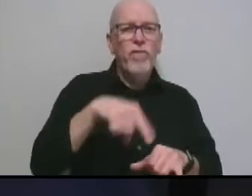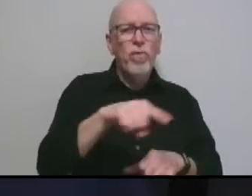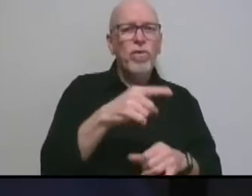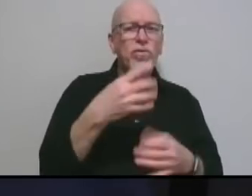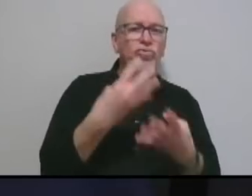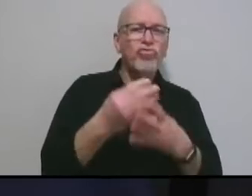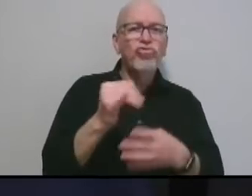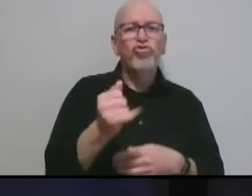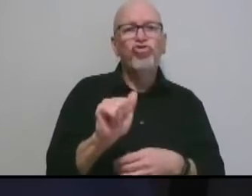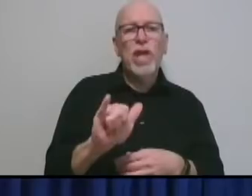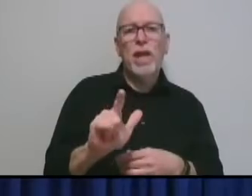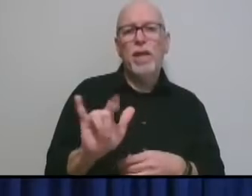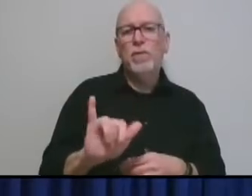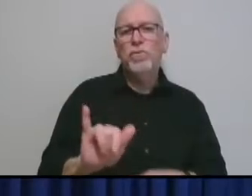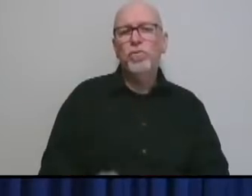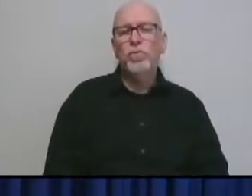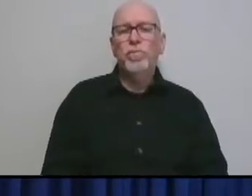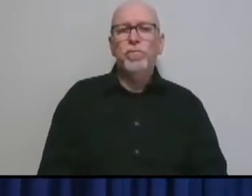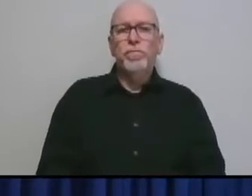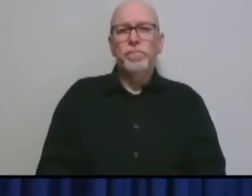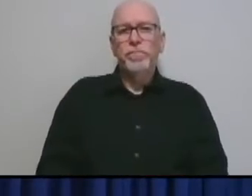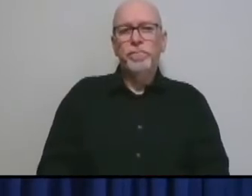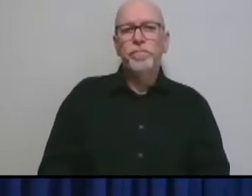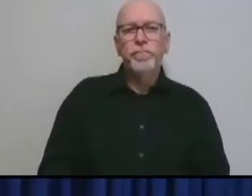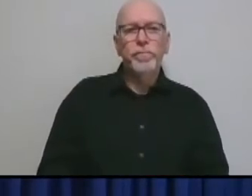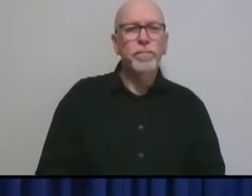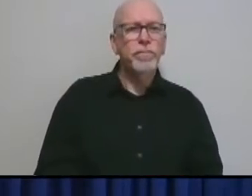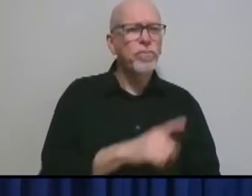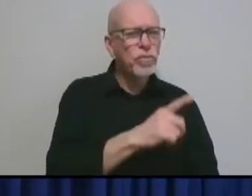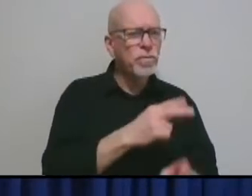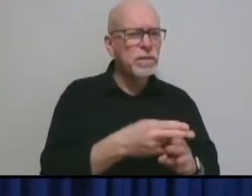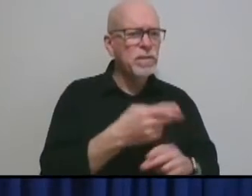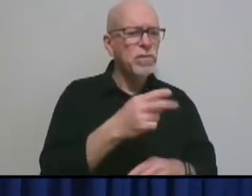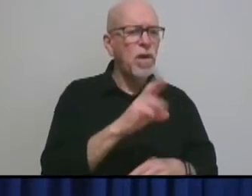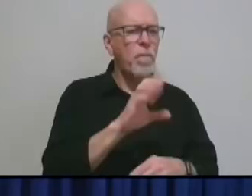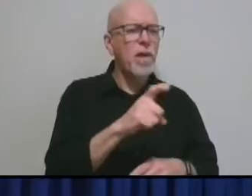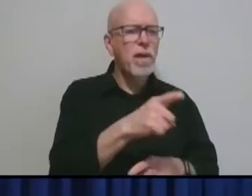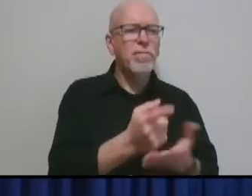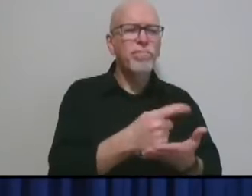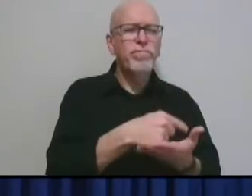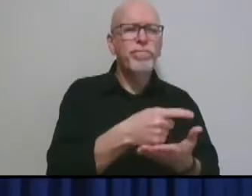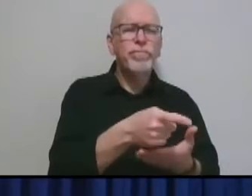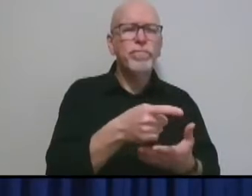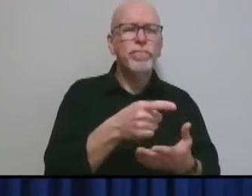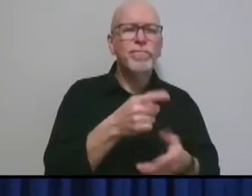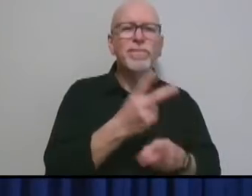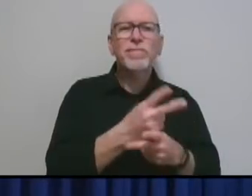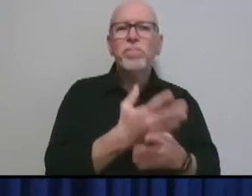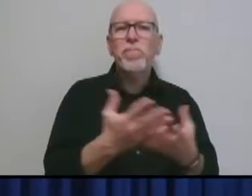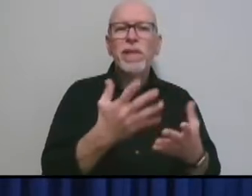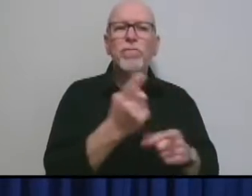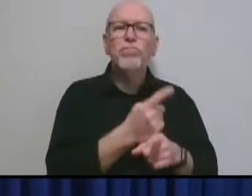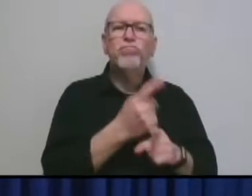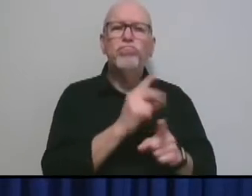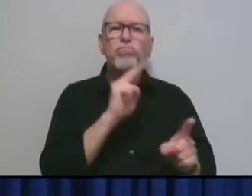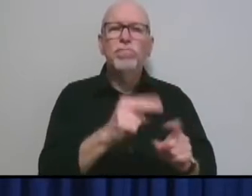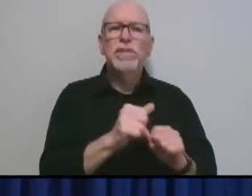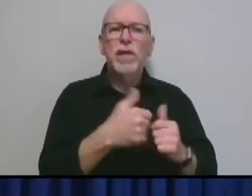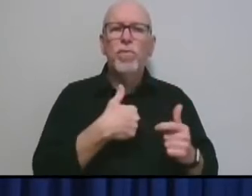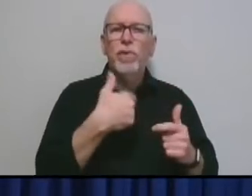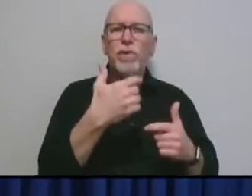future. Yeah, and you mentioned, Dr. Box, earlier, I mean, just to keep things in perspective about how we're moving